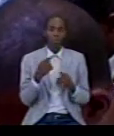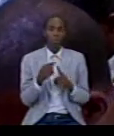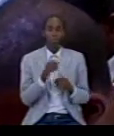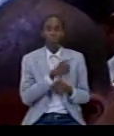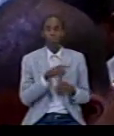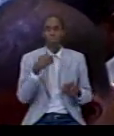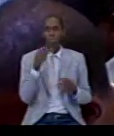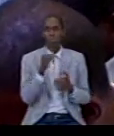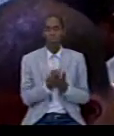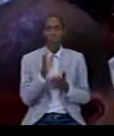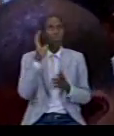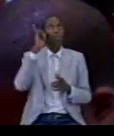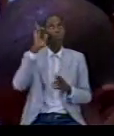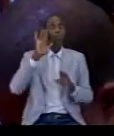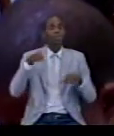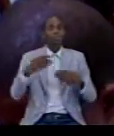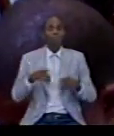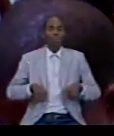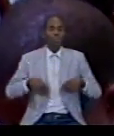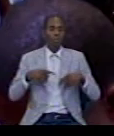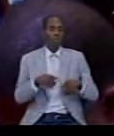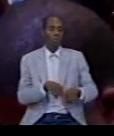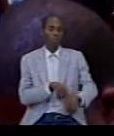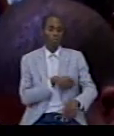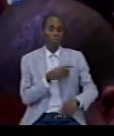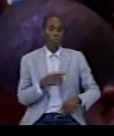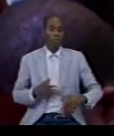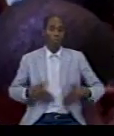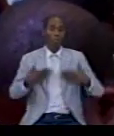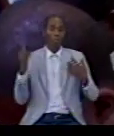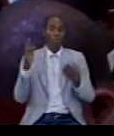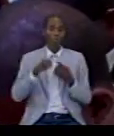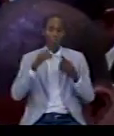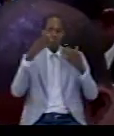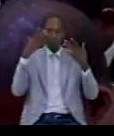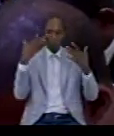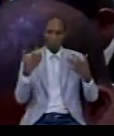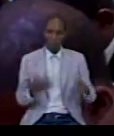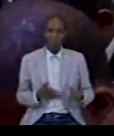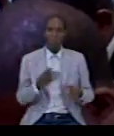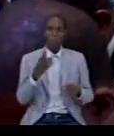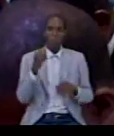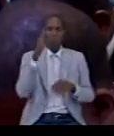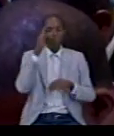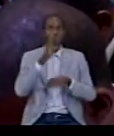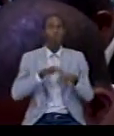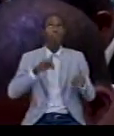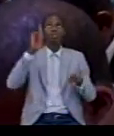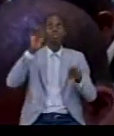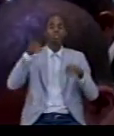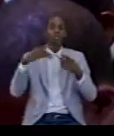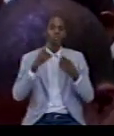he'll give you a long life until you finish the calling he has given you.